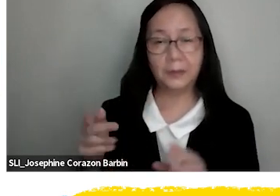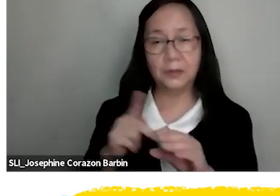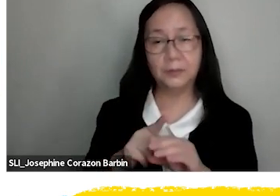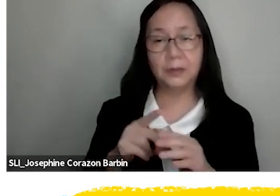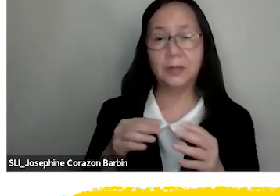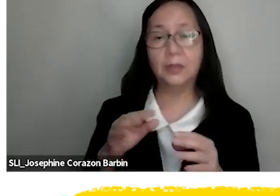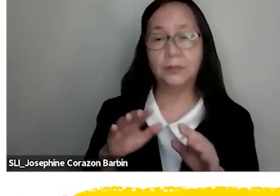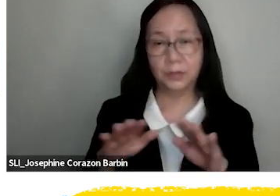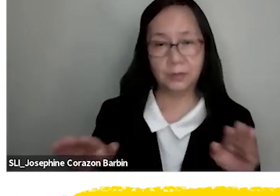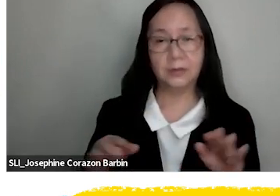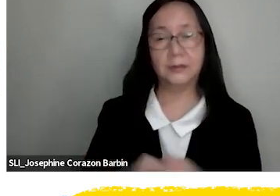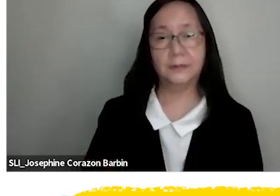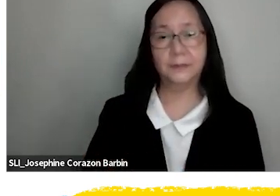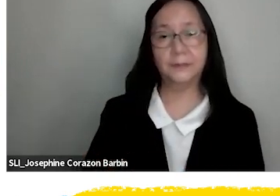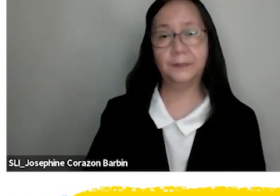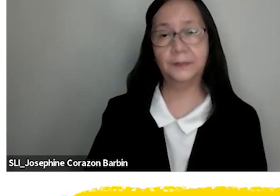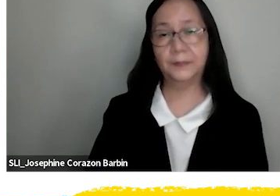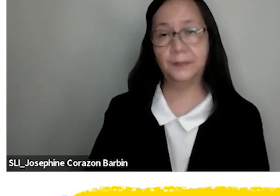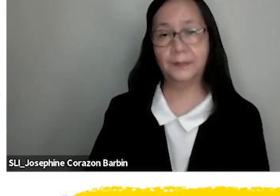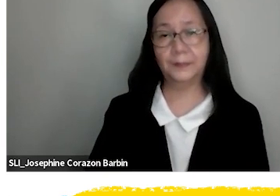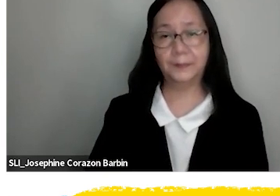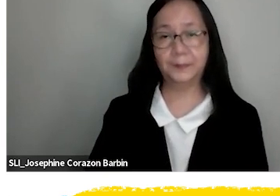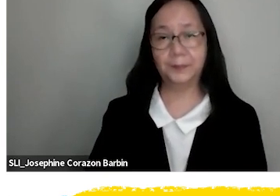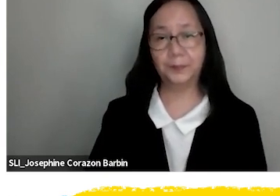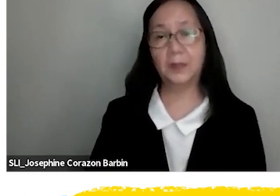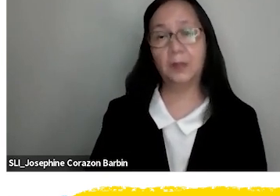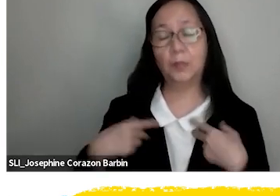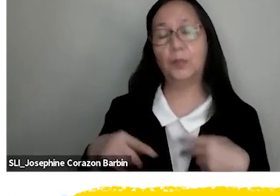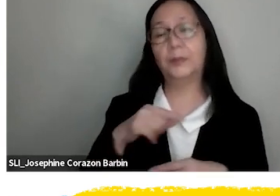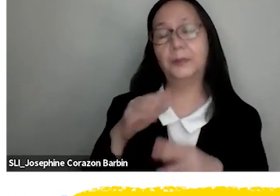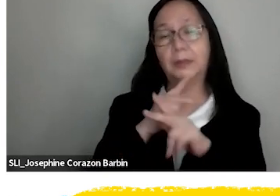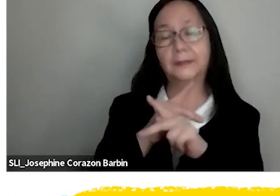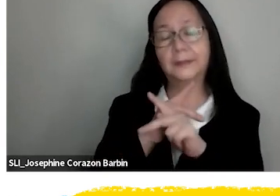children because they are the one that we will protect.